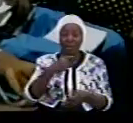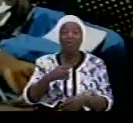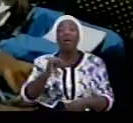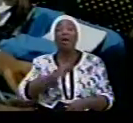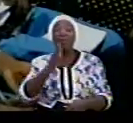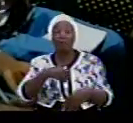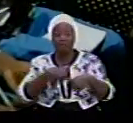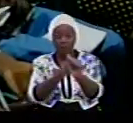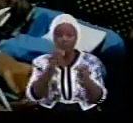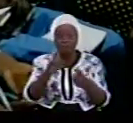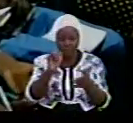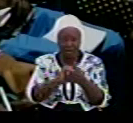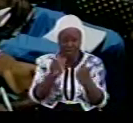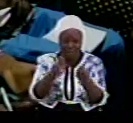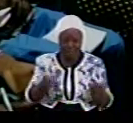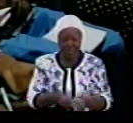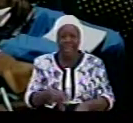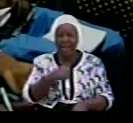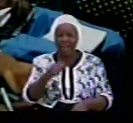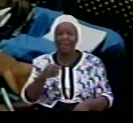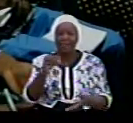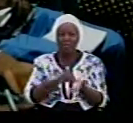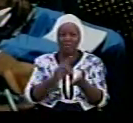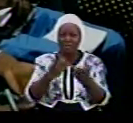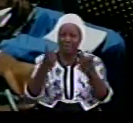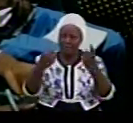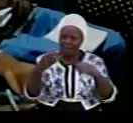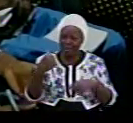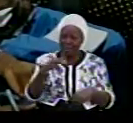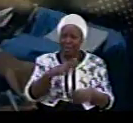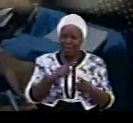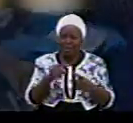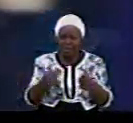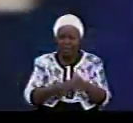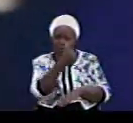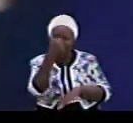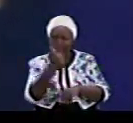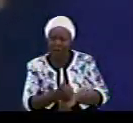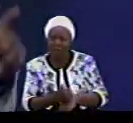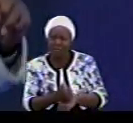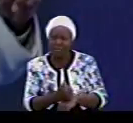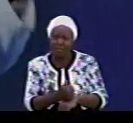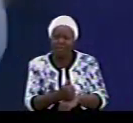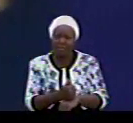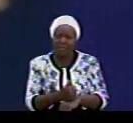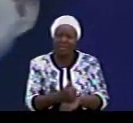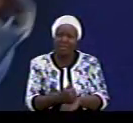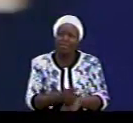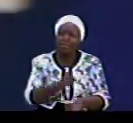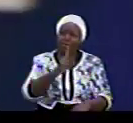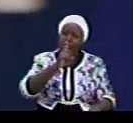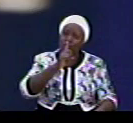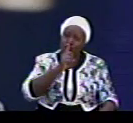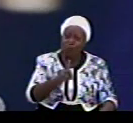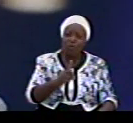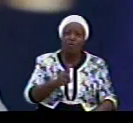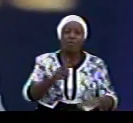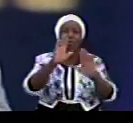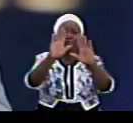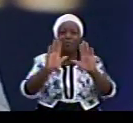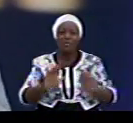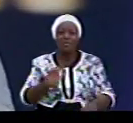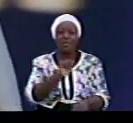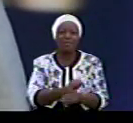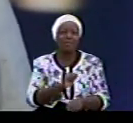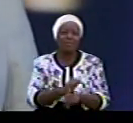place. And the doctor came and confirmed real miracle.